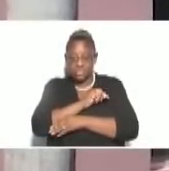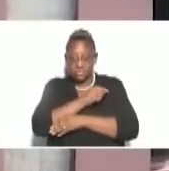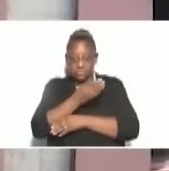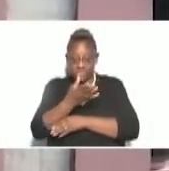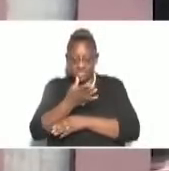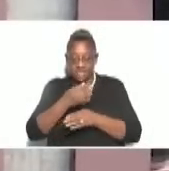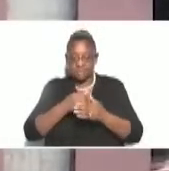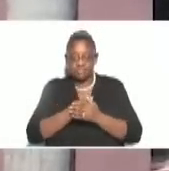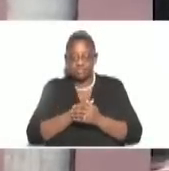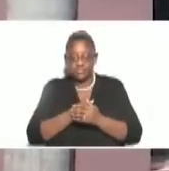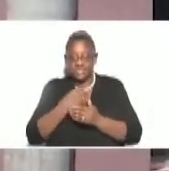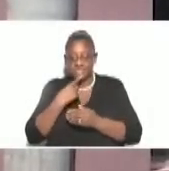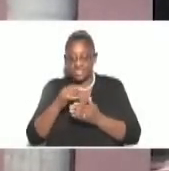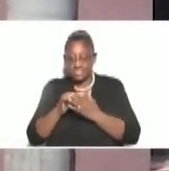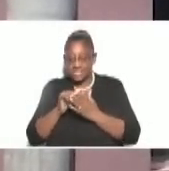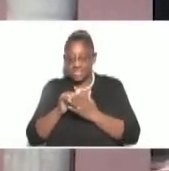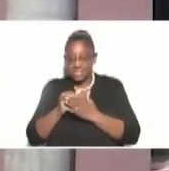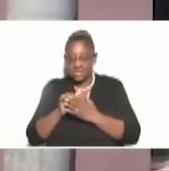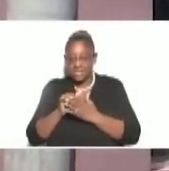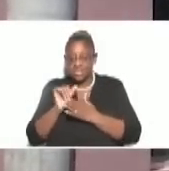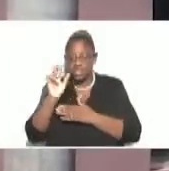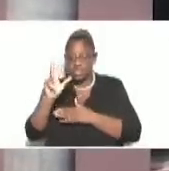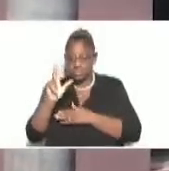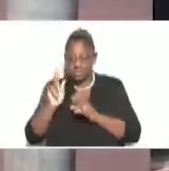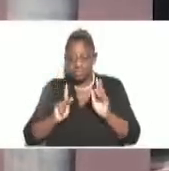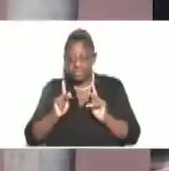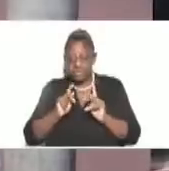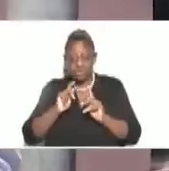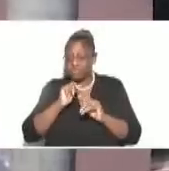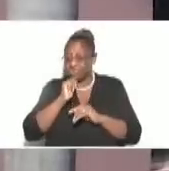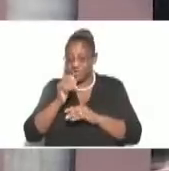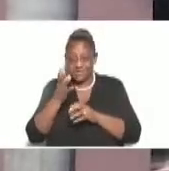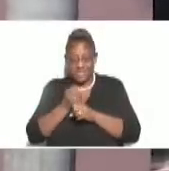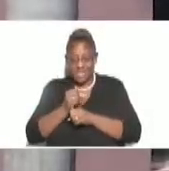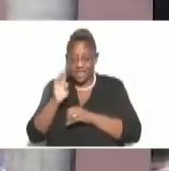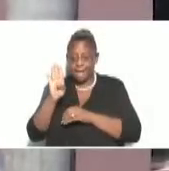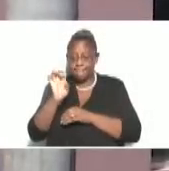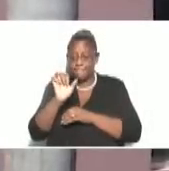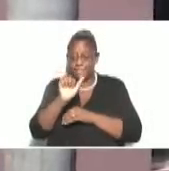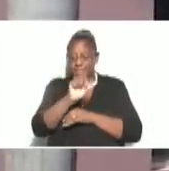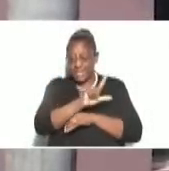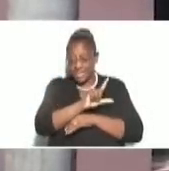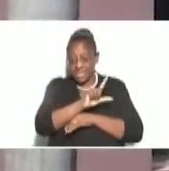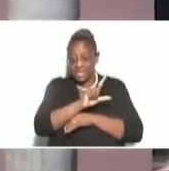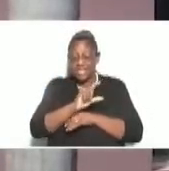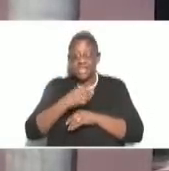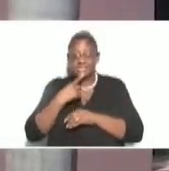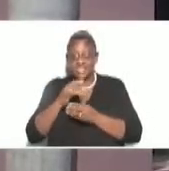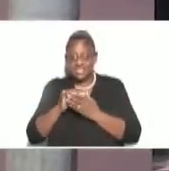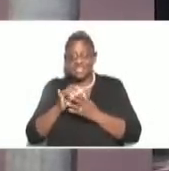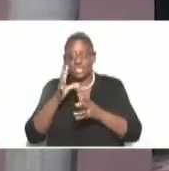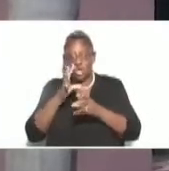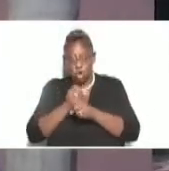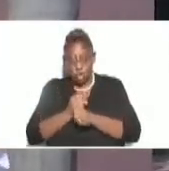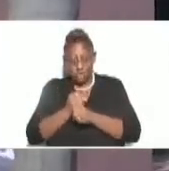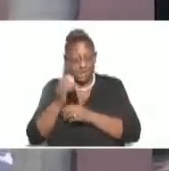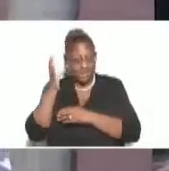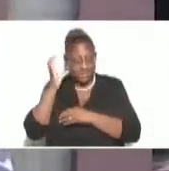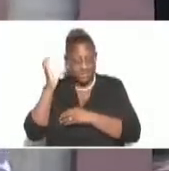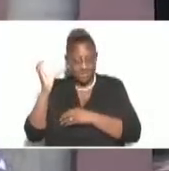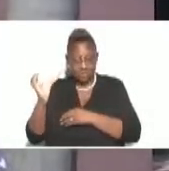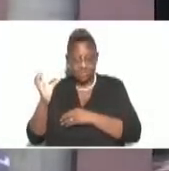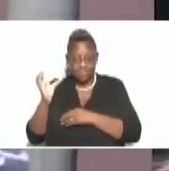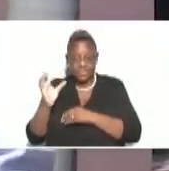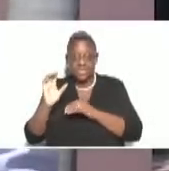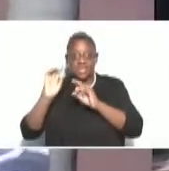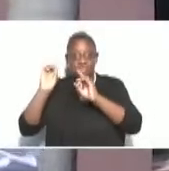the trio were told that they could not be granted bail. However, they were granted an emergency bail hearing and were then transported